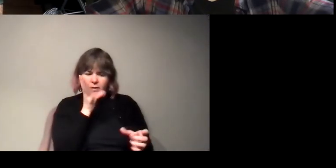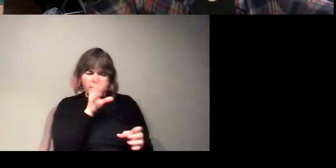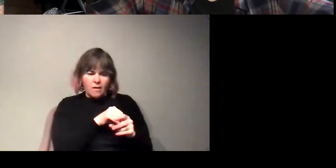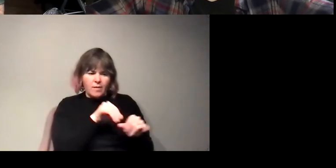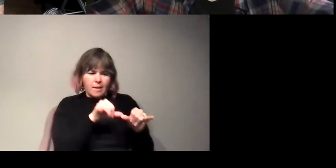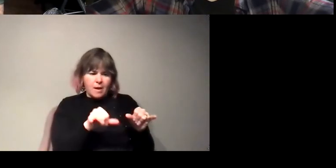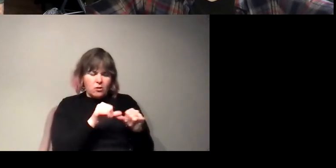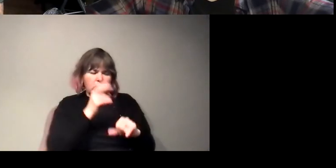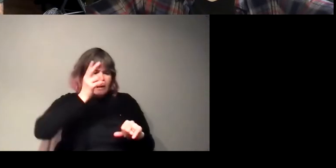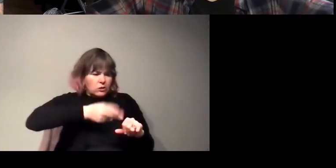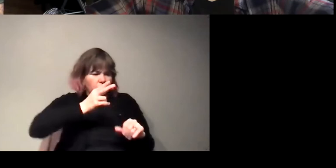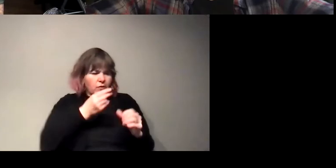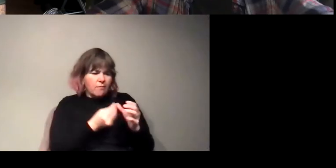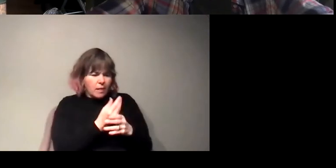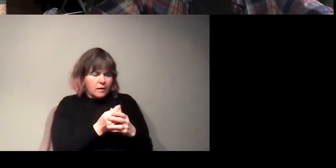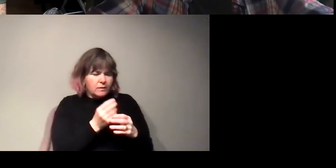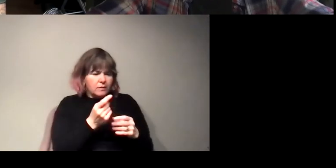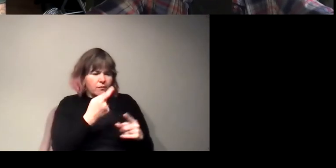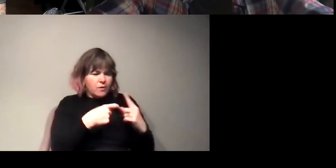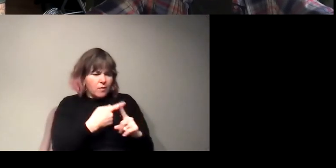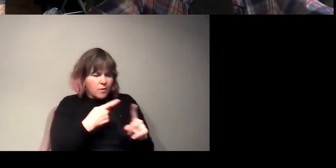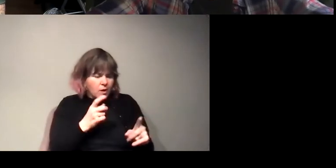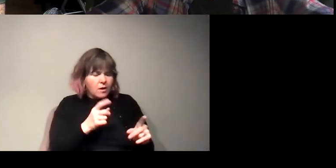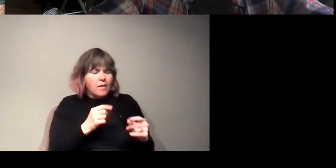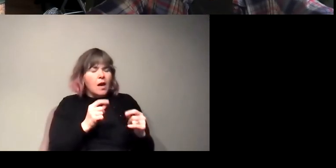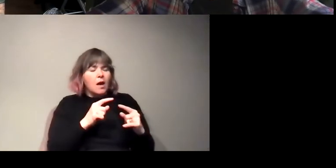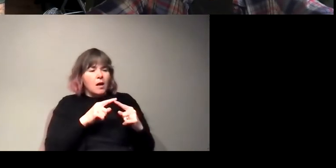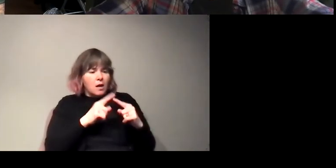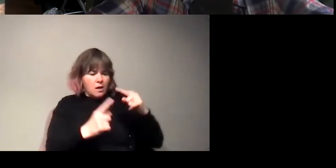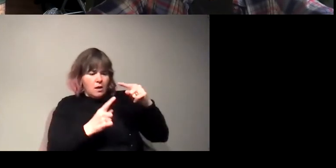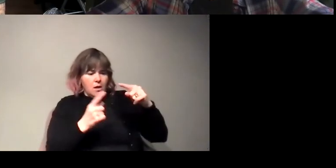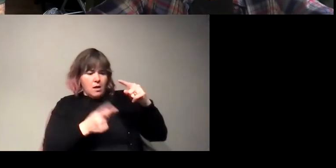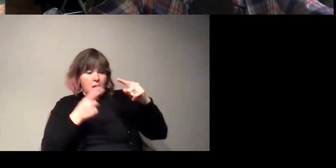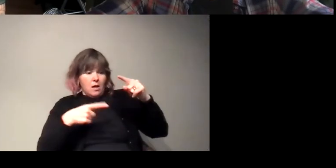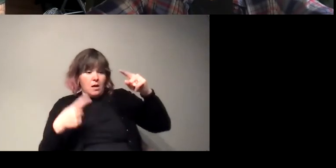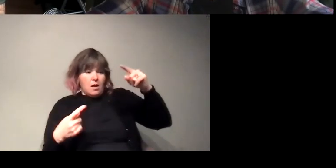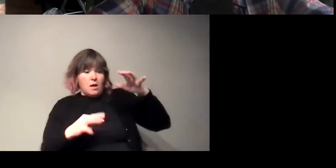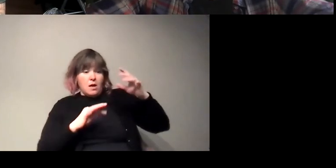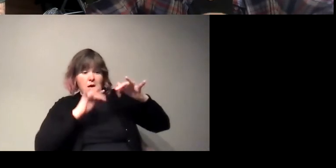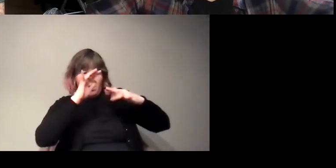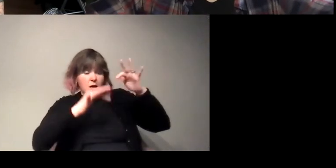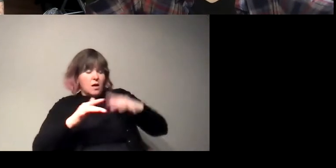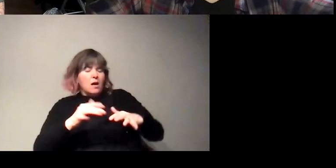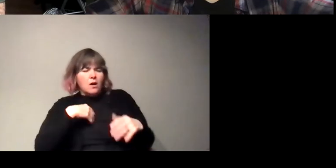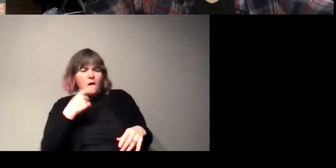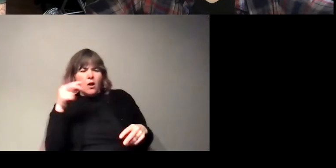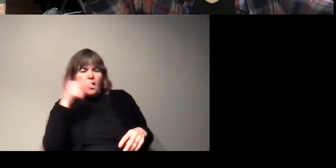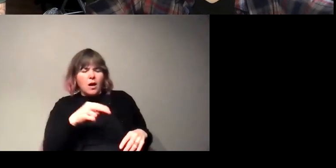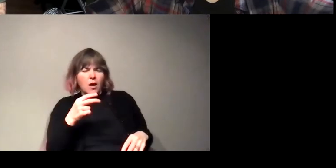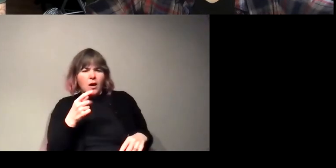and what are the history of those plants and where do they come from? And so it all sort of spiraled out of control. But that initial moment of looking at like